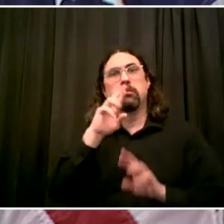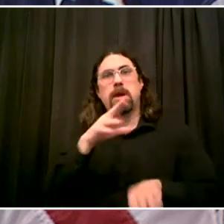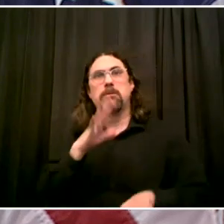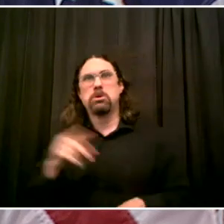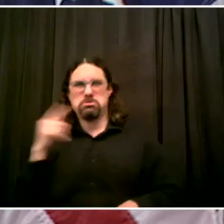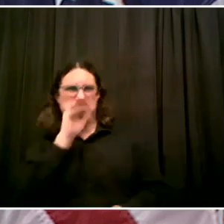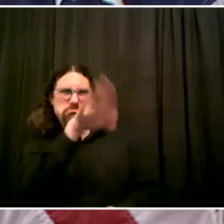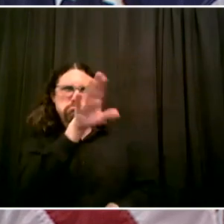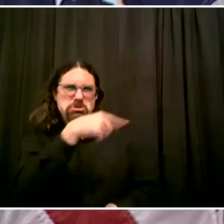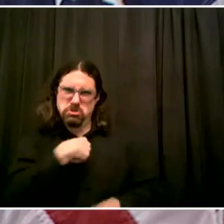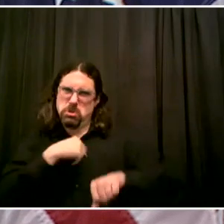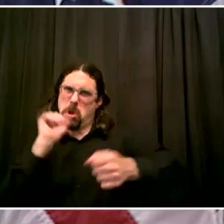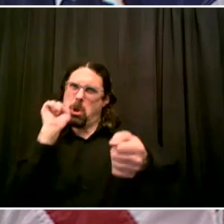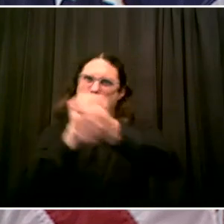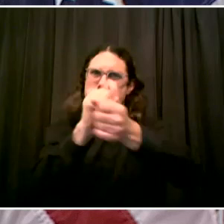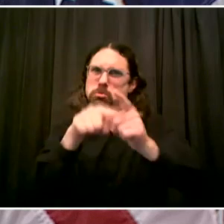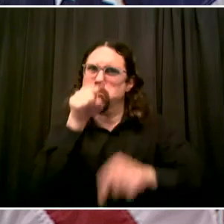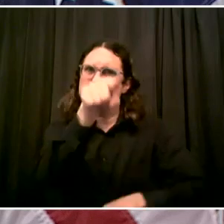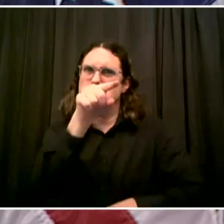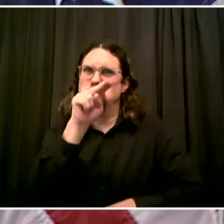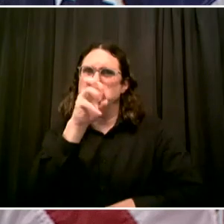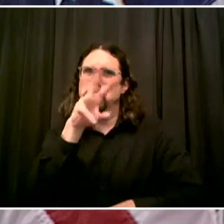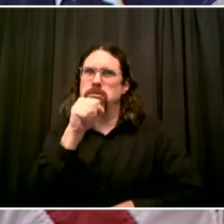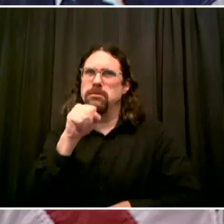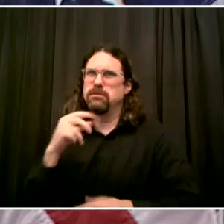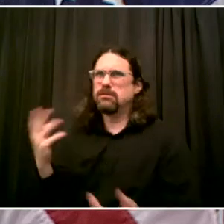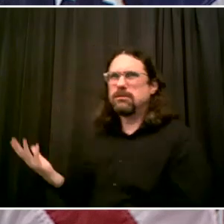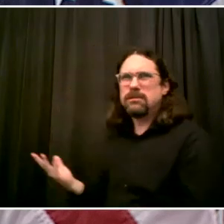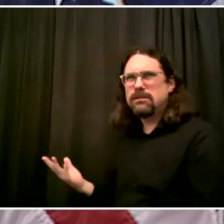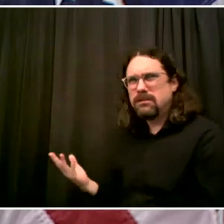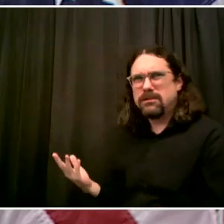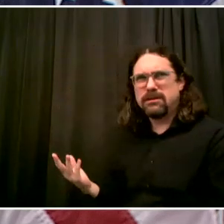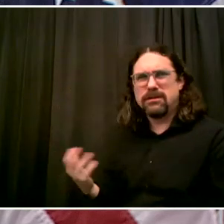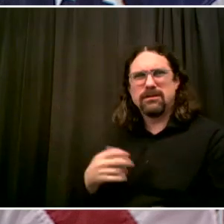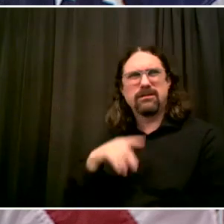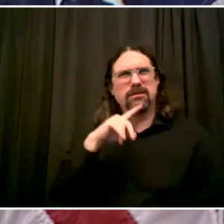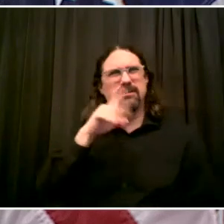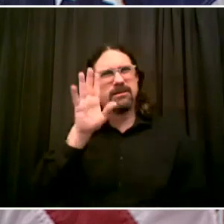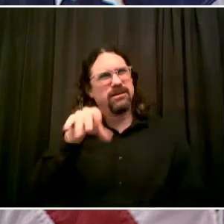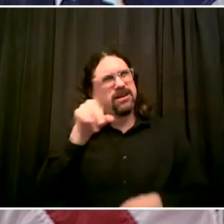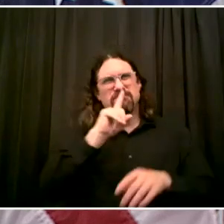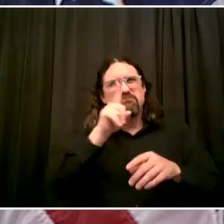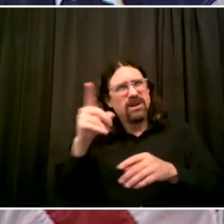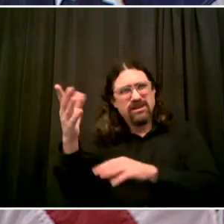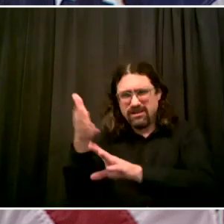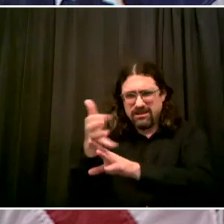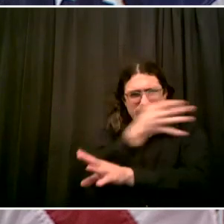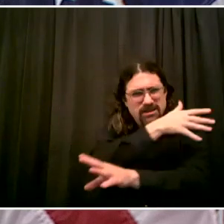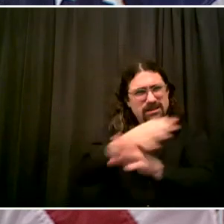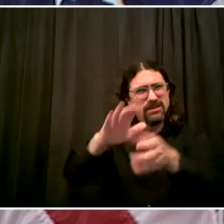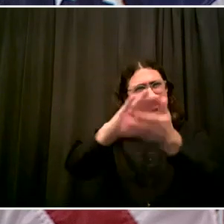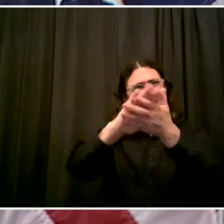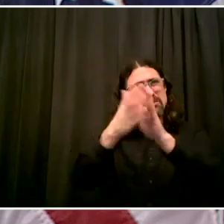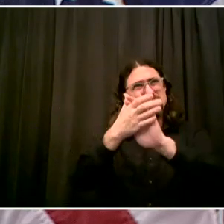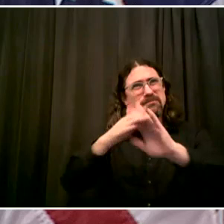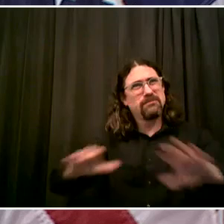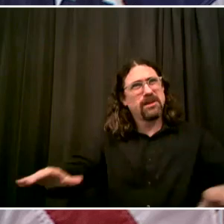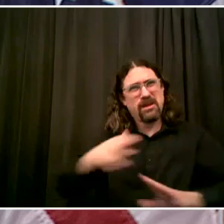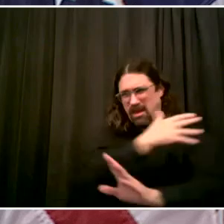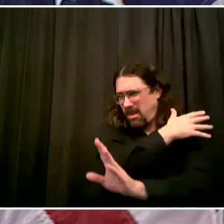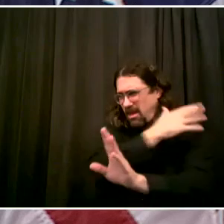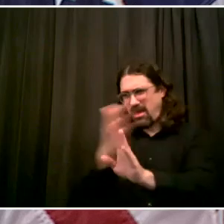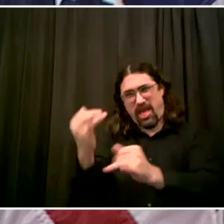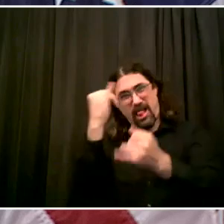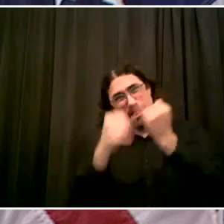otherwise, but I was there for hours, and what I heard was a community that was really shocked by what they saw. This